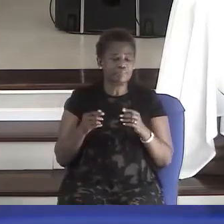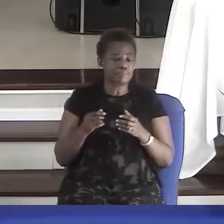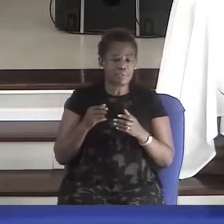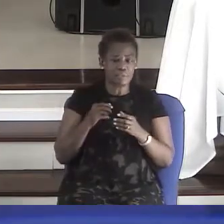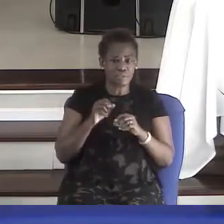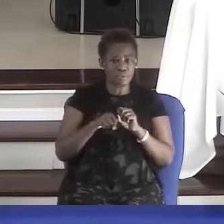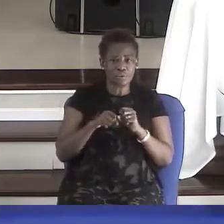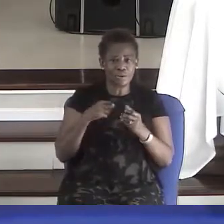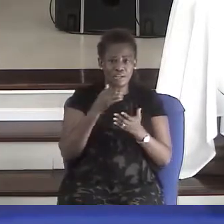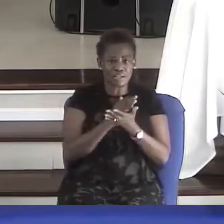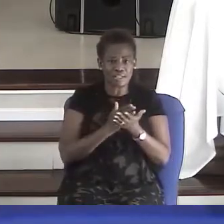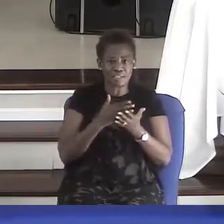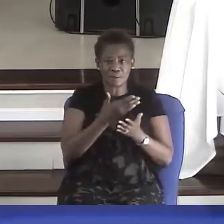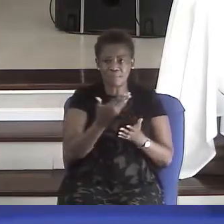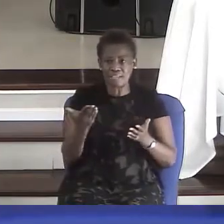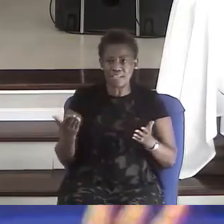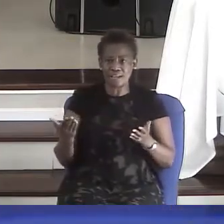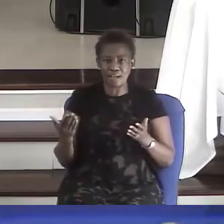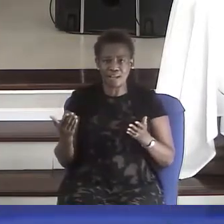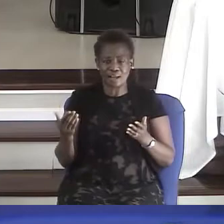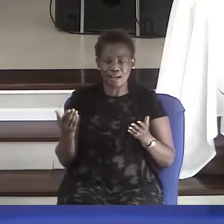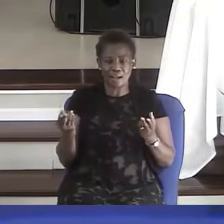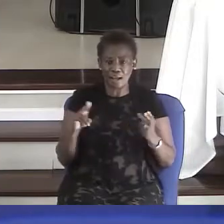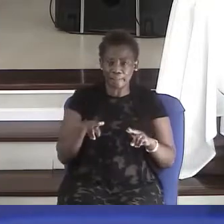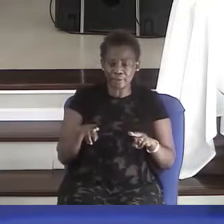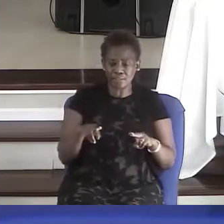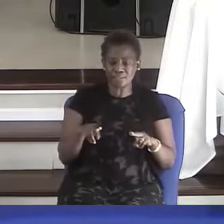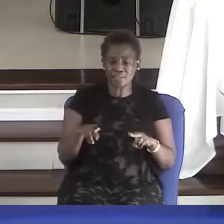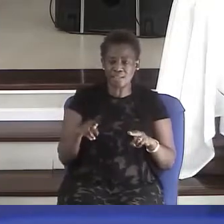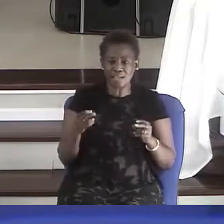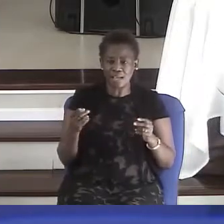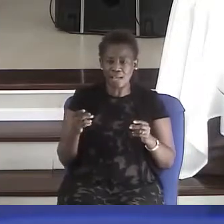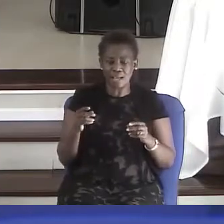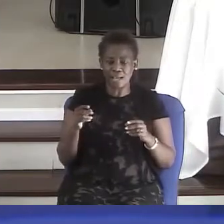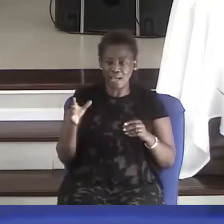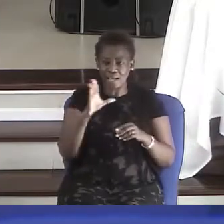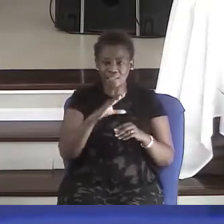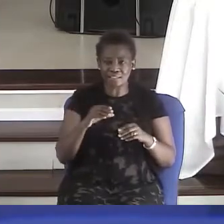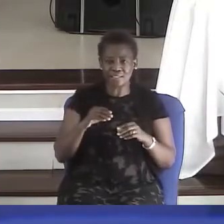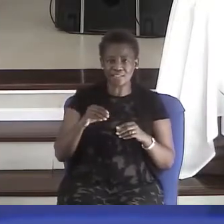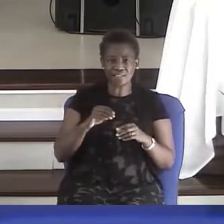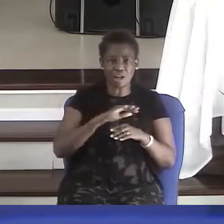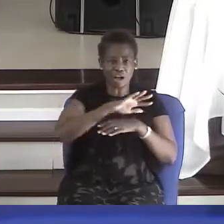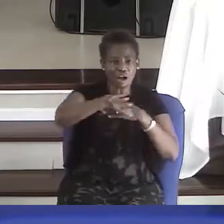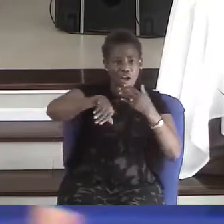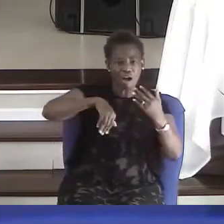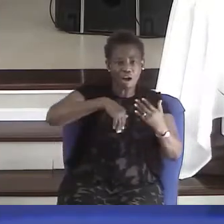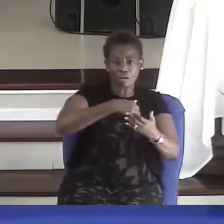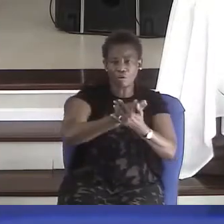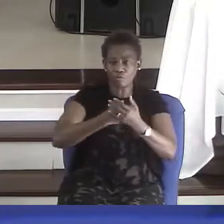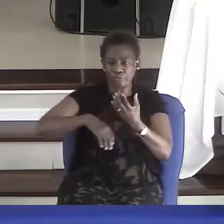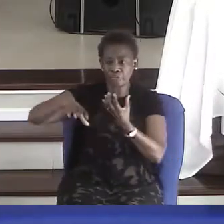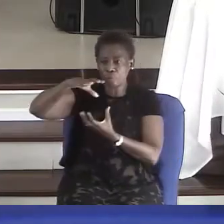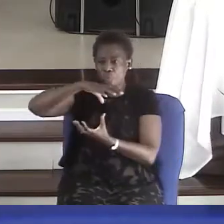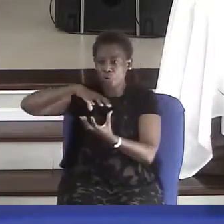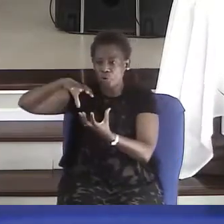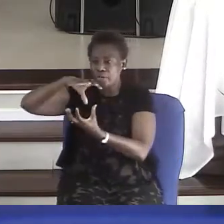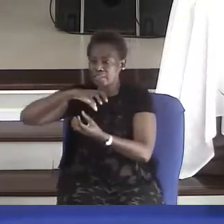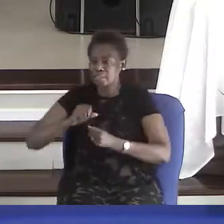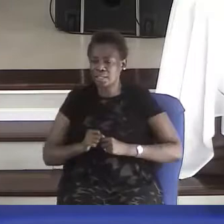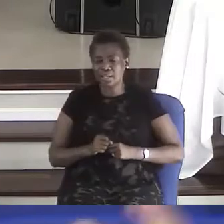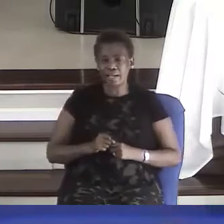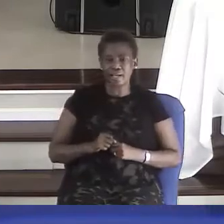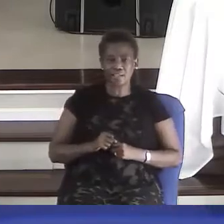entire world, and all of us look alike, mask up, and all of us feel the same, and all of us are taking